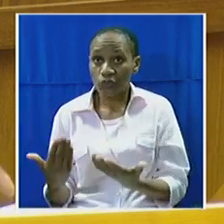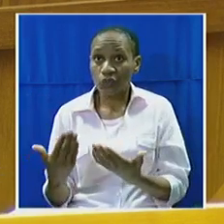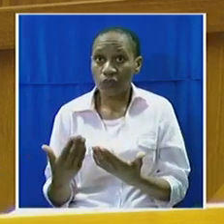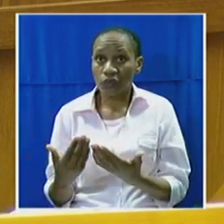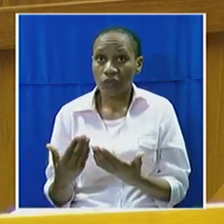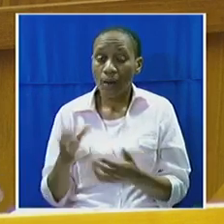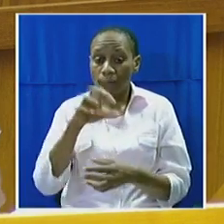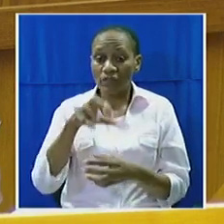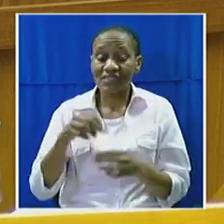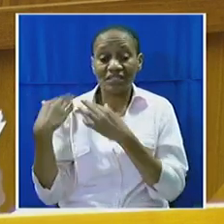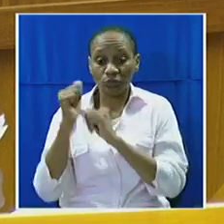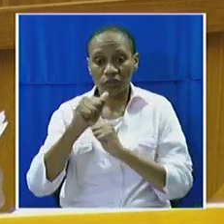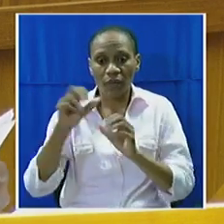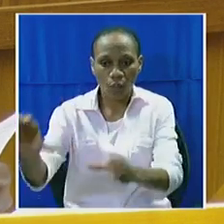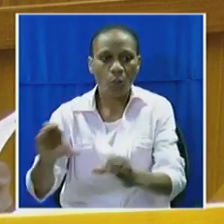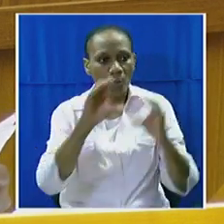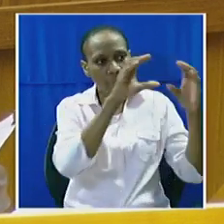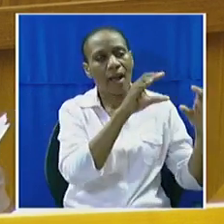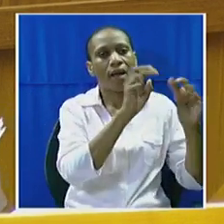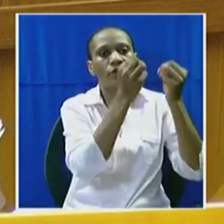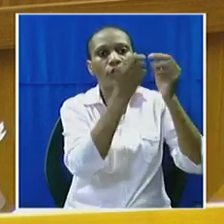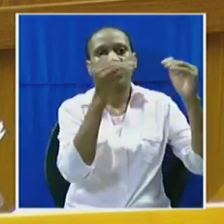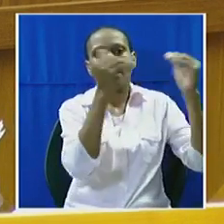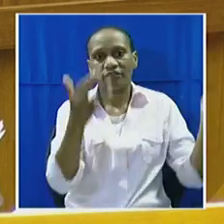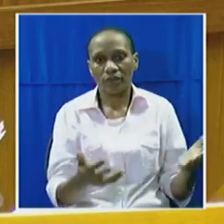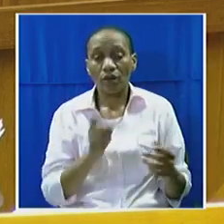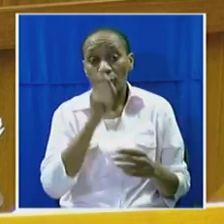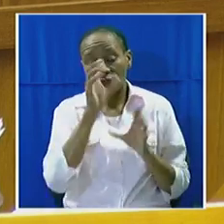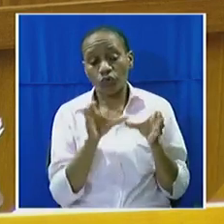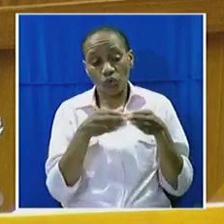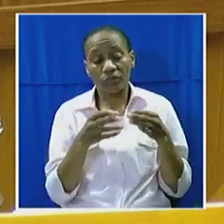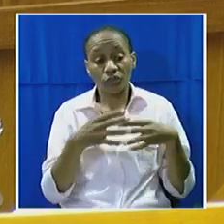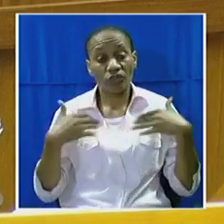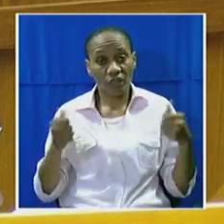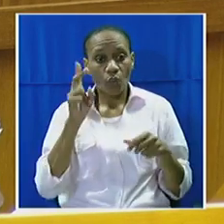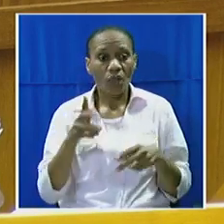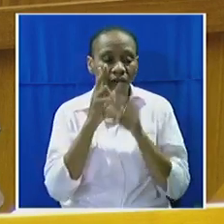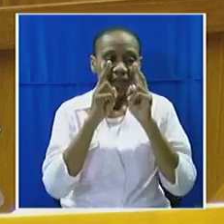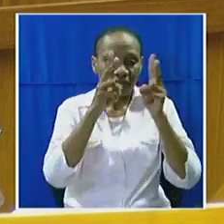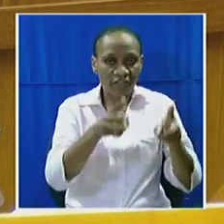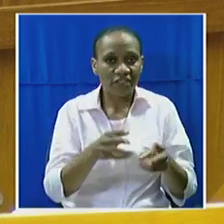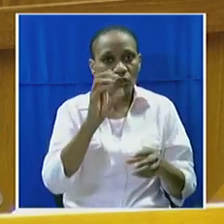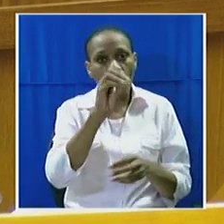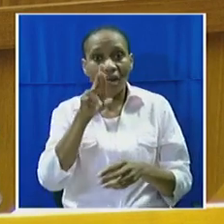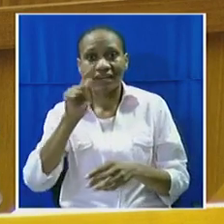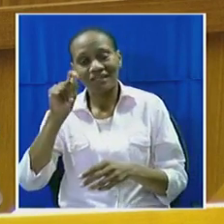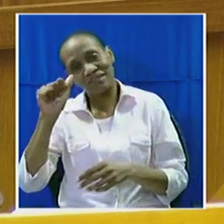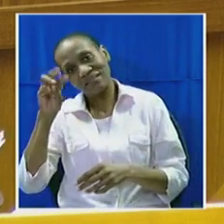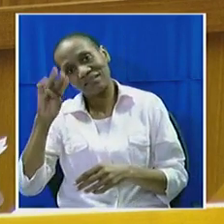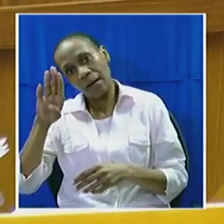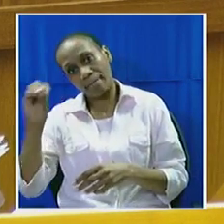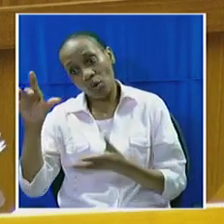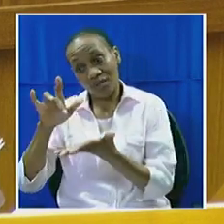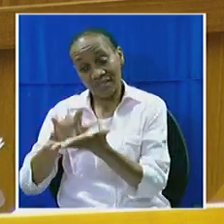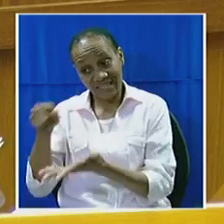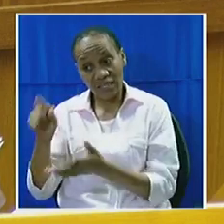from provinces and is at the national. The Portfolio Committee of Health will be visiting OR Tambo Health tomorrow to observe how